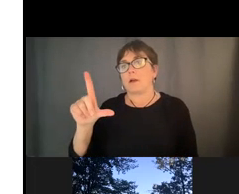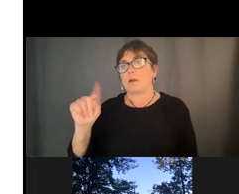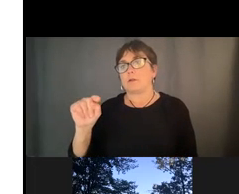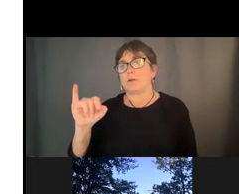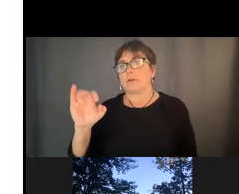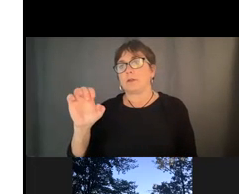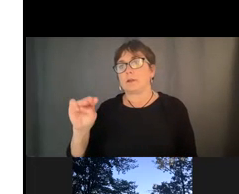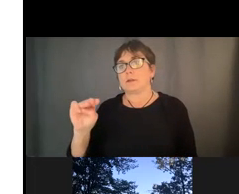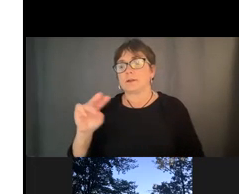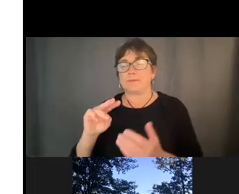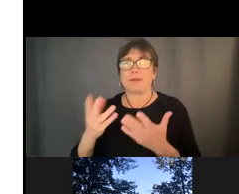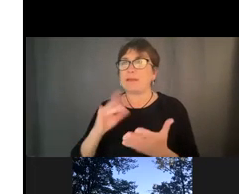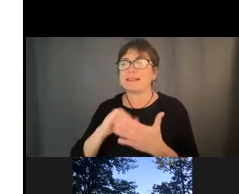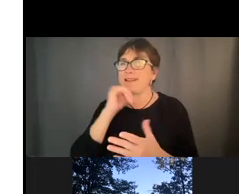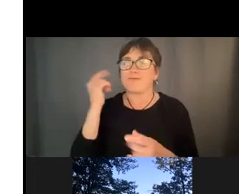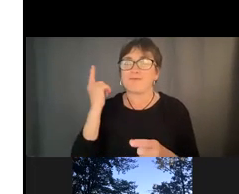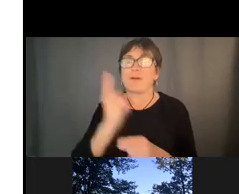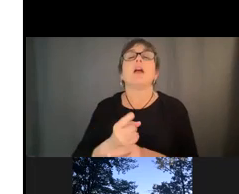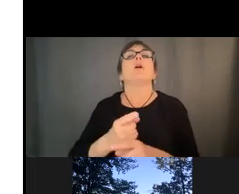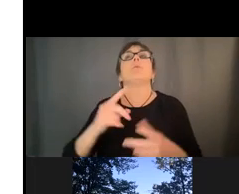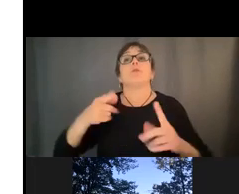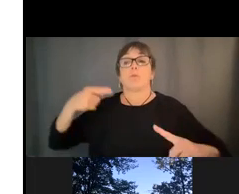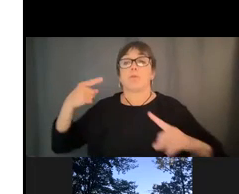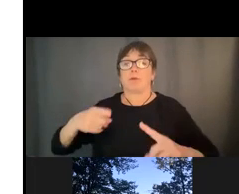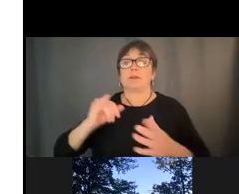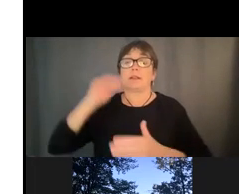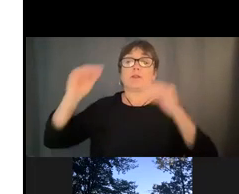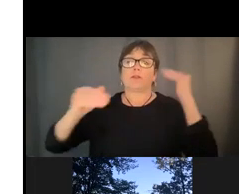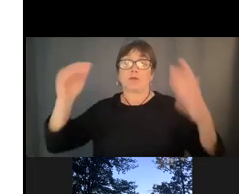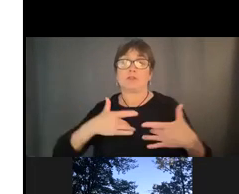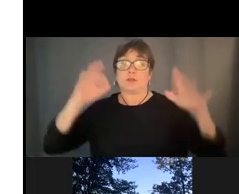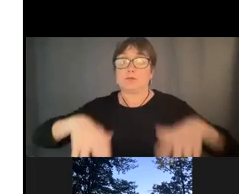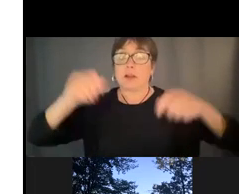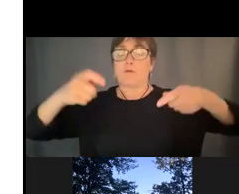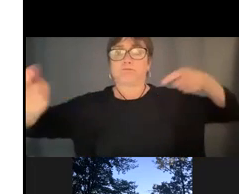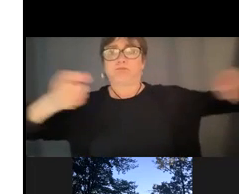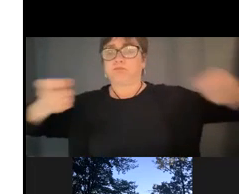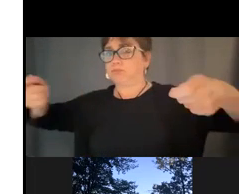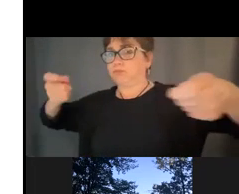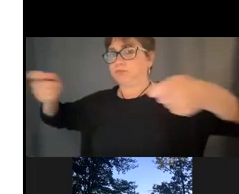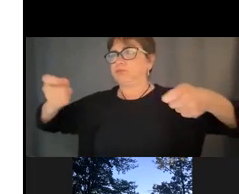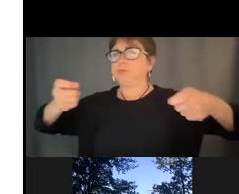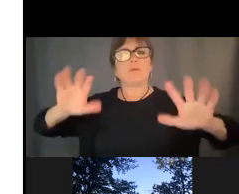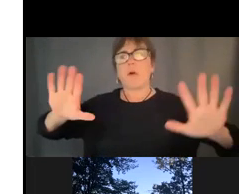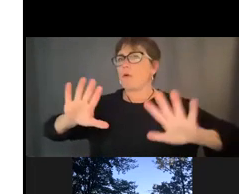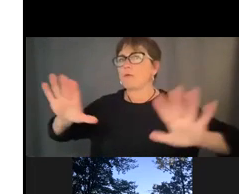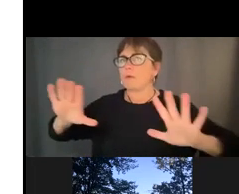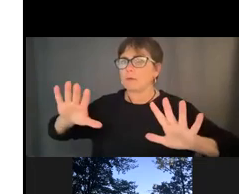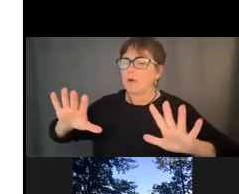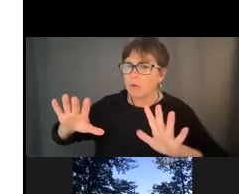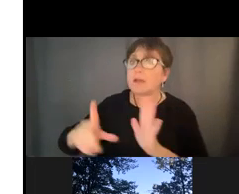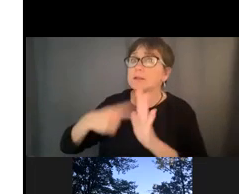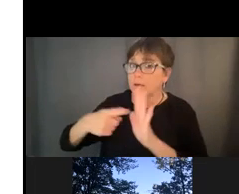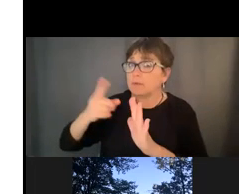being aware that adults tend or can tend to do that. And there can be spaces where adults can really